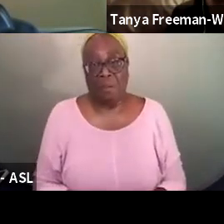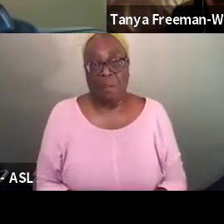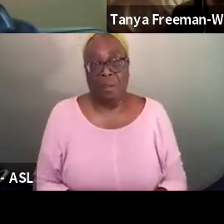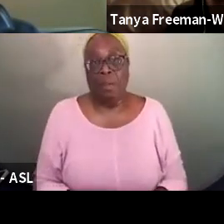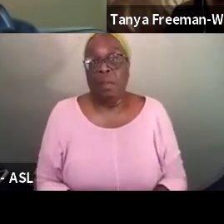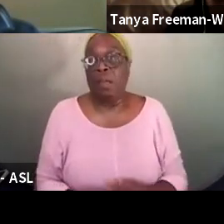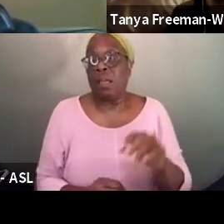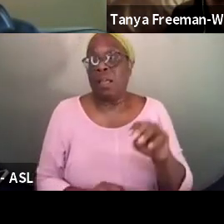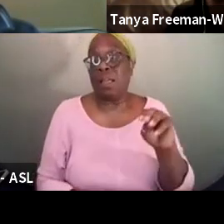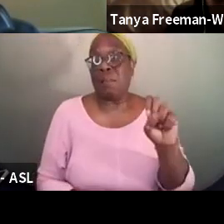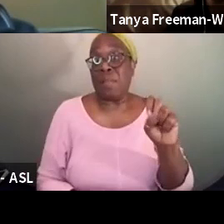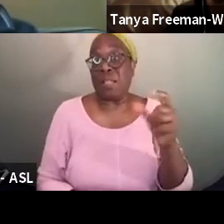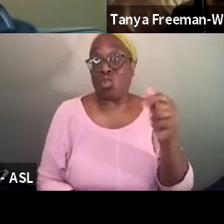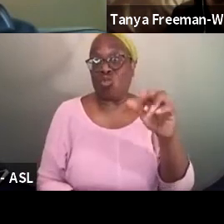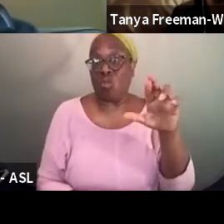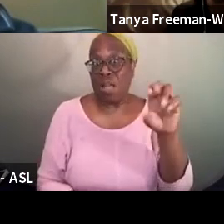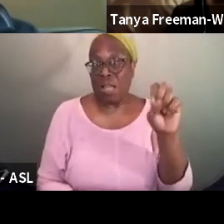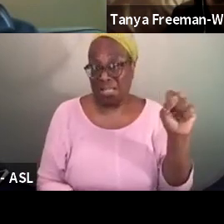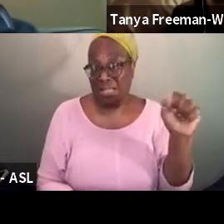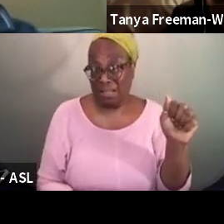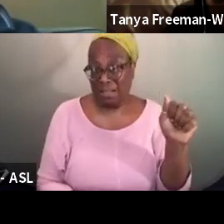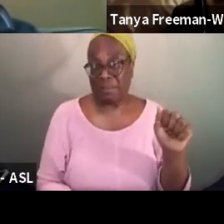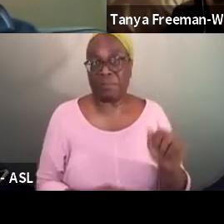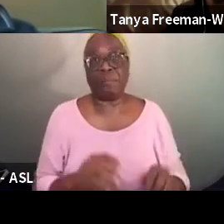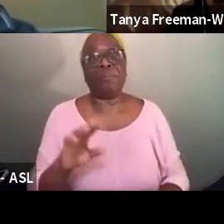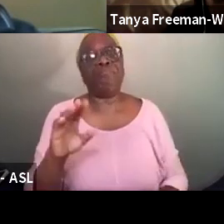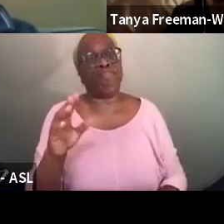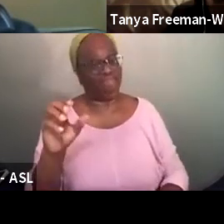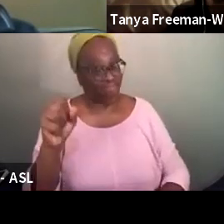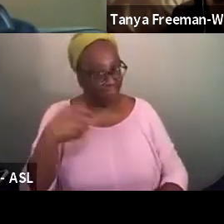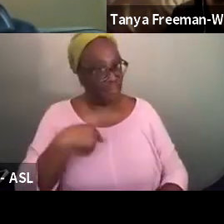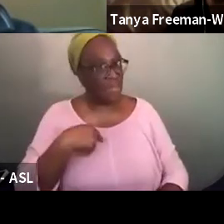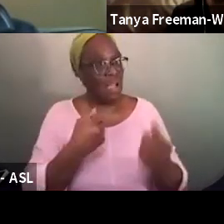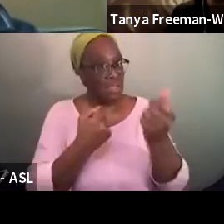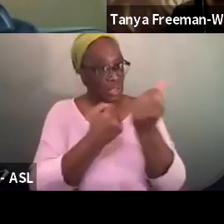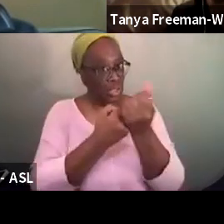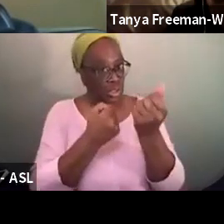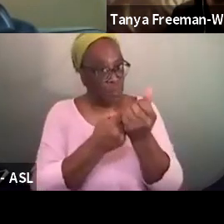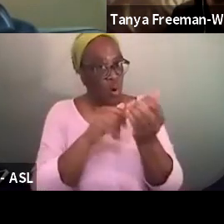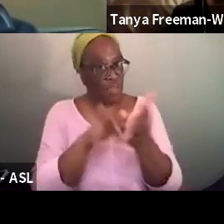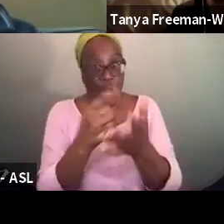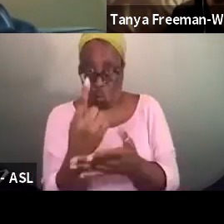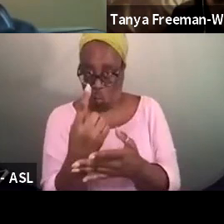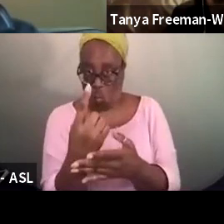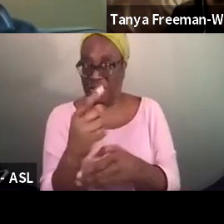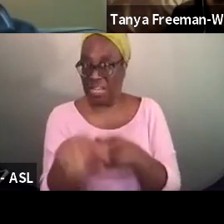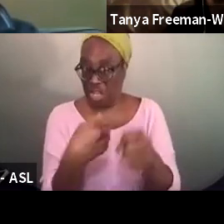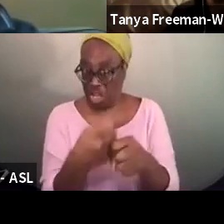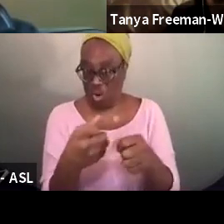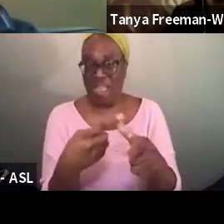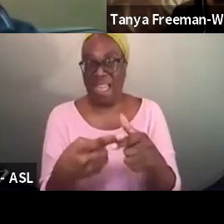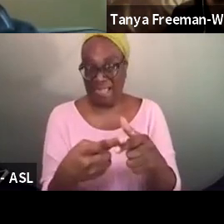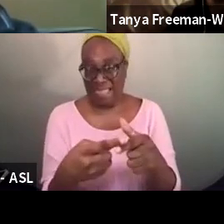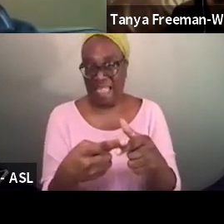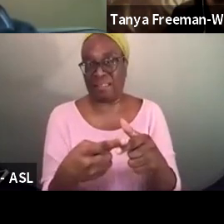Ms. Grassa? Thank you. Yes, I support the 1 year and then the longer term plan. And I